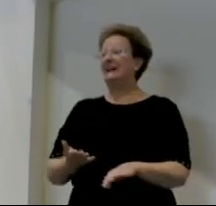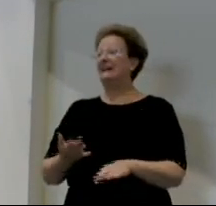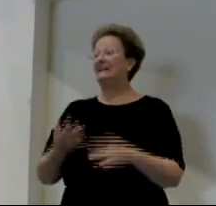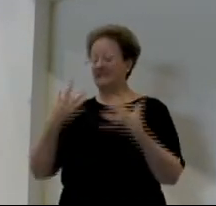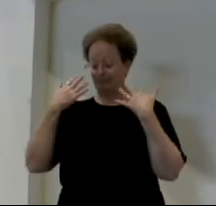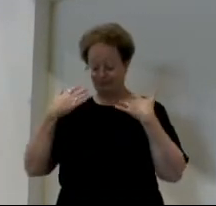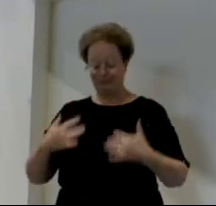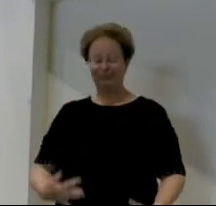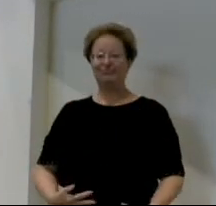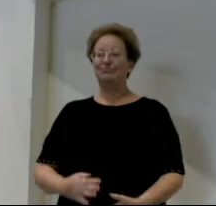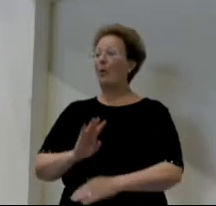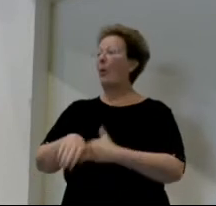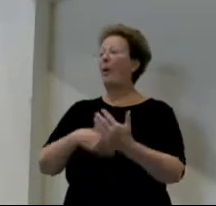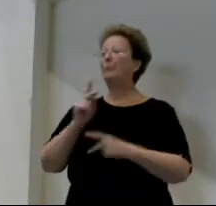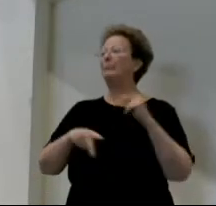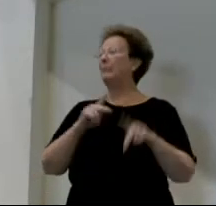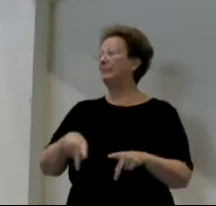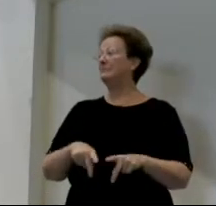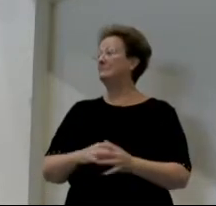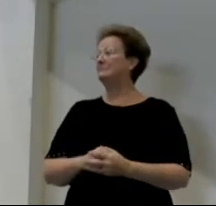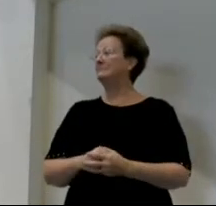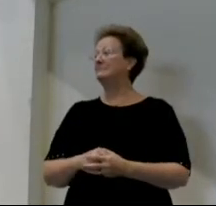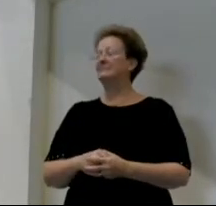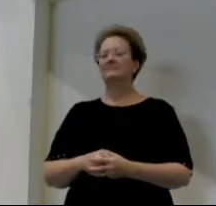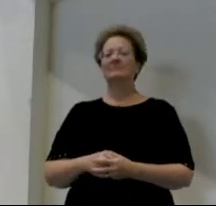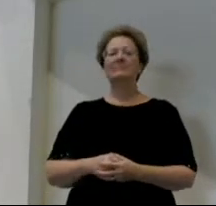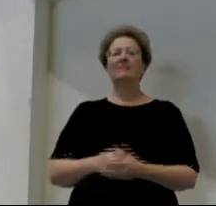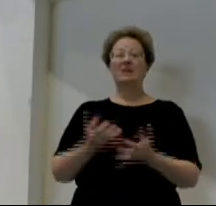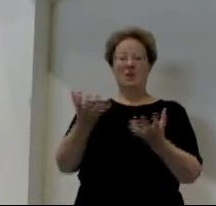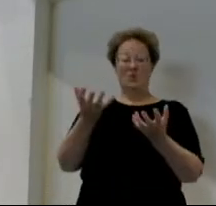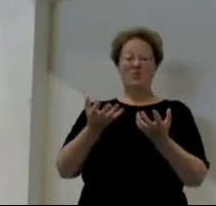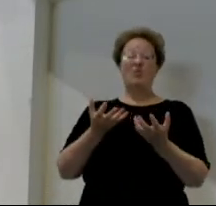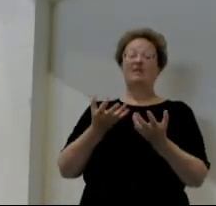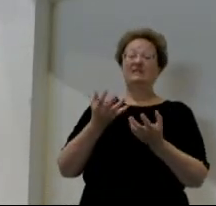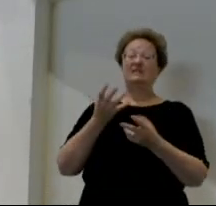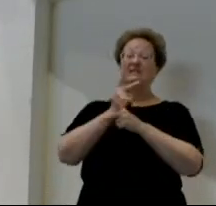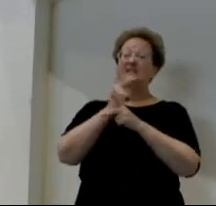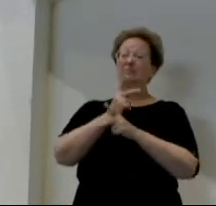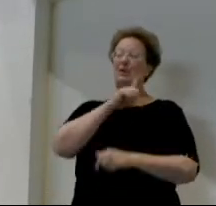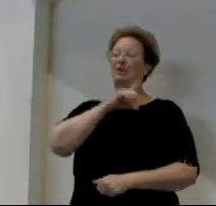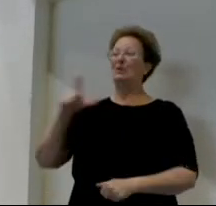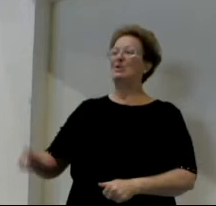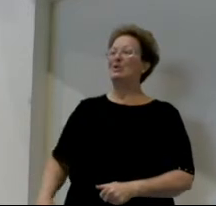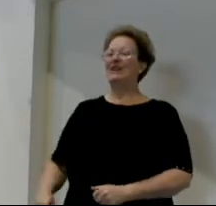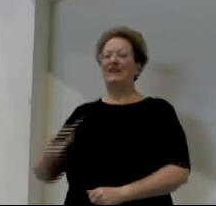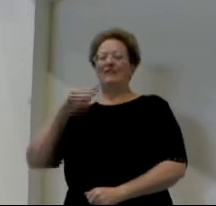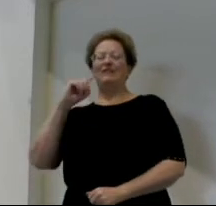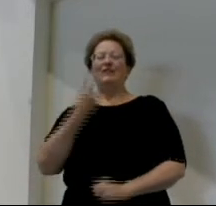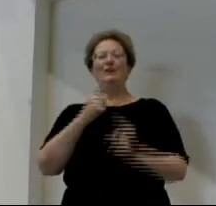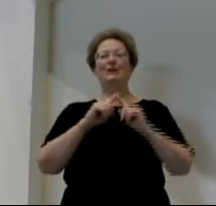the human race. You know, we try to put the Lord first, don't we? But things of the world get in the